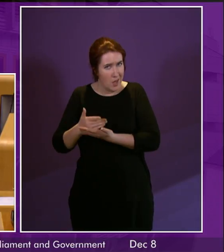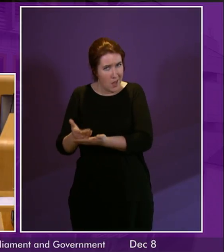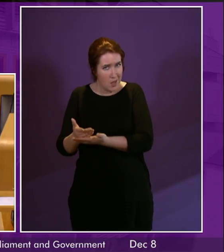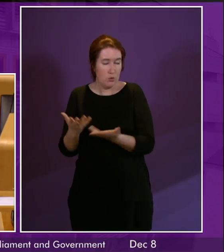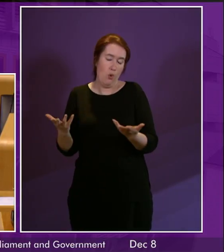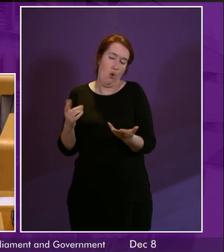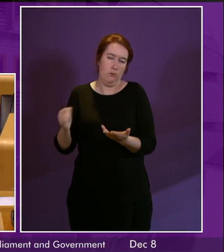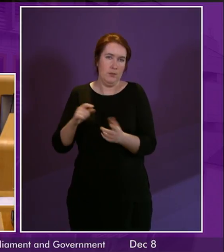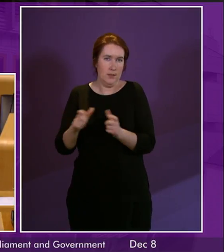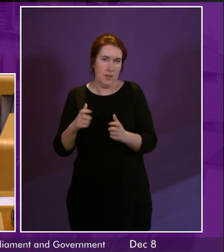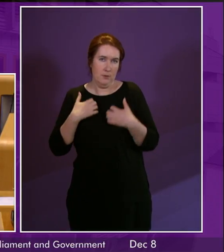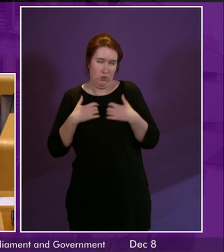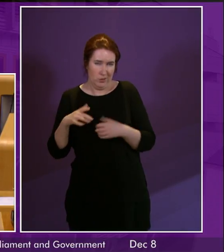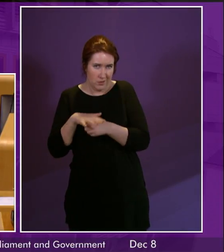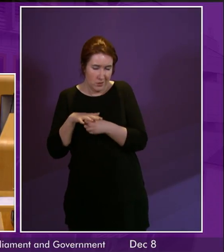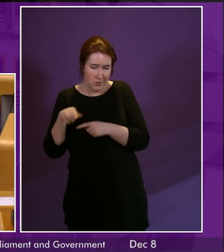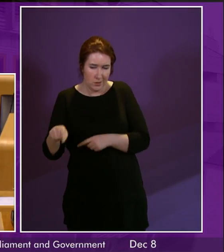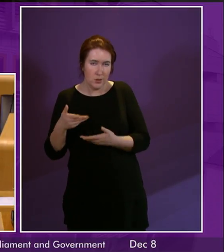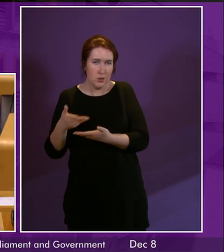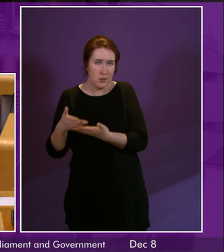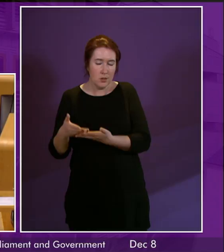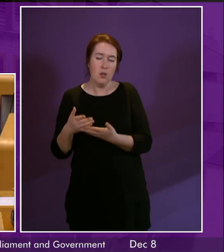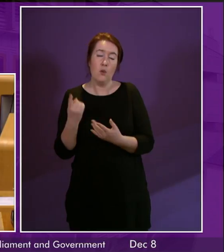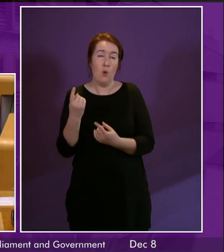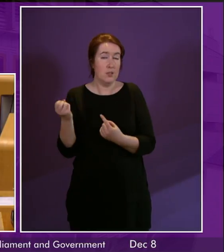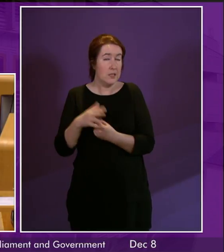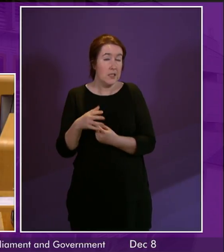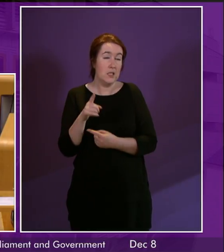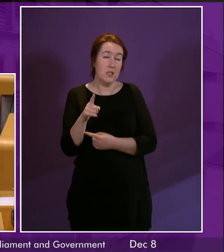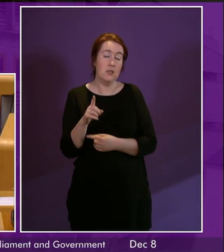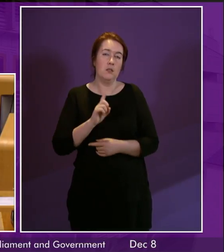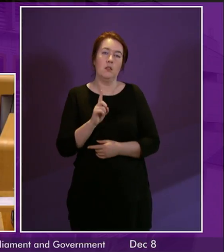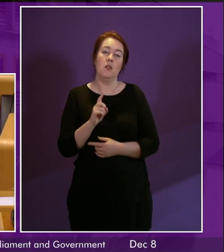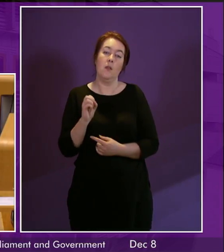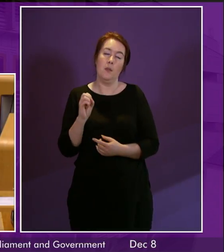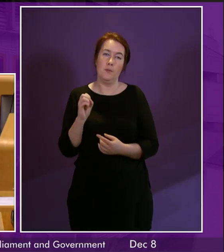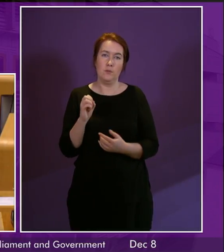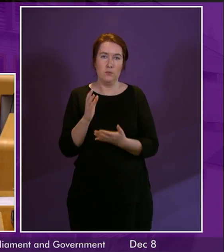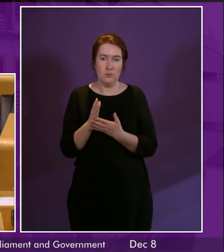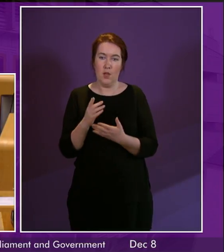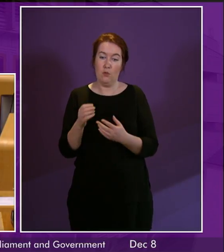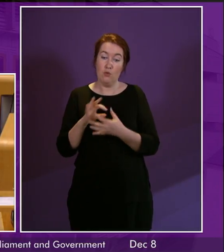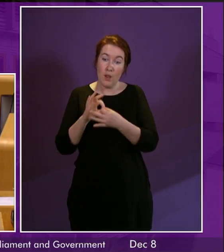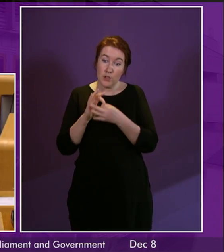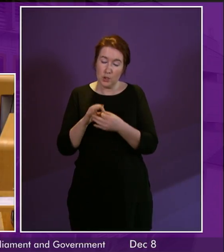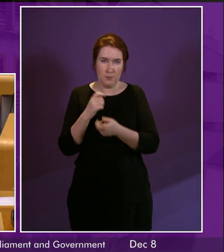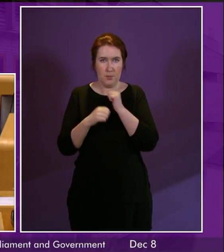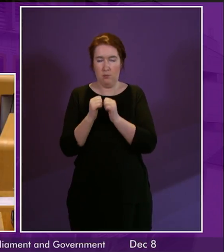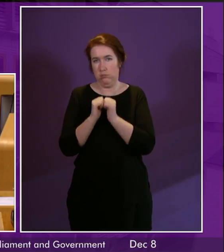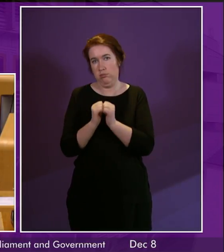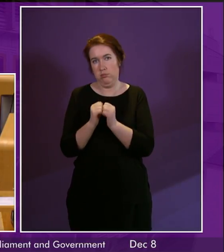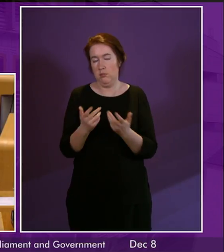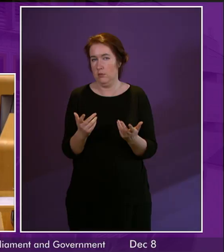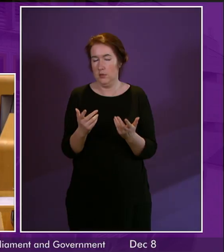least the interests are also shared, one of the key things in this is the importance of relationships